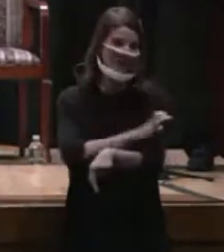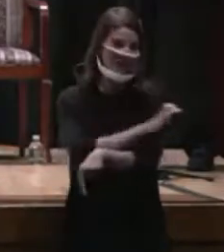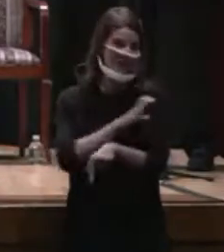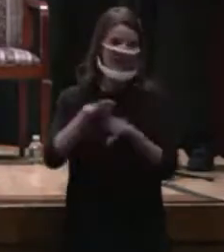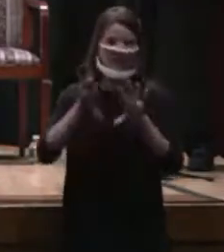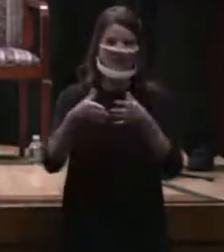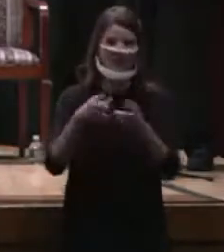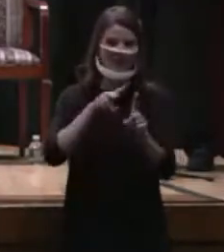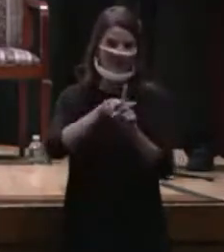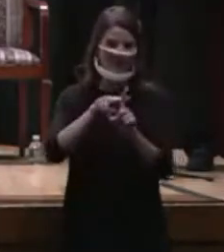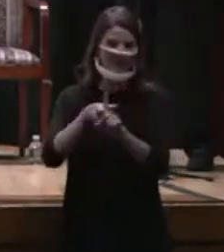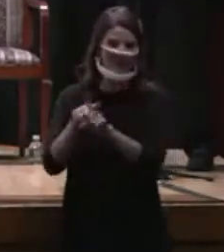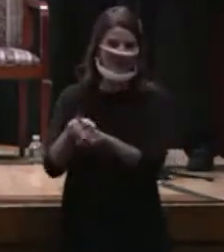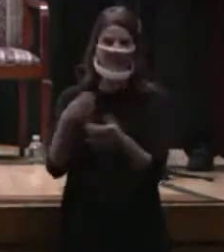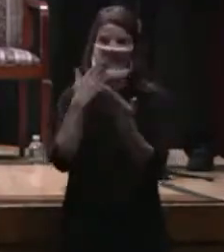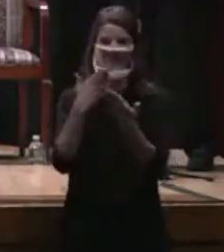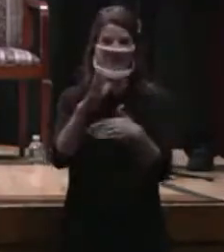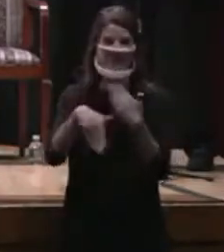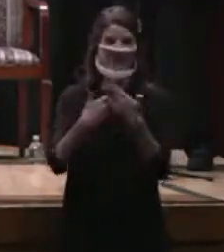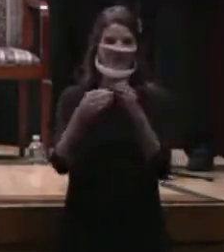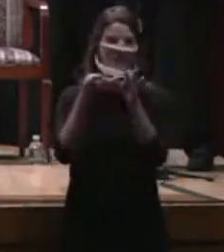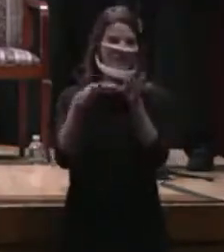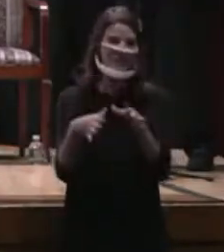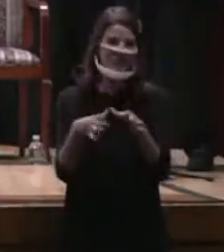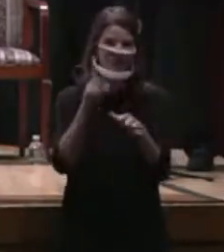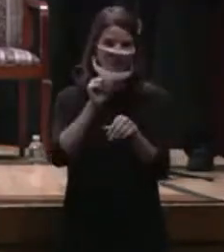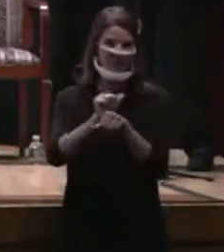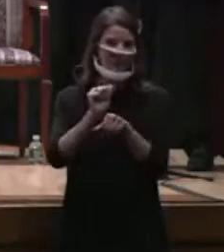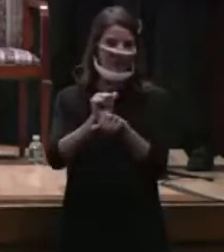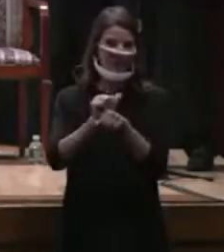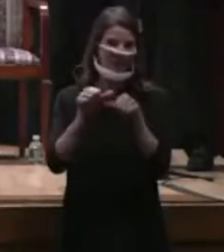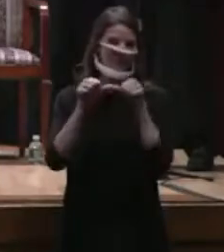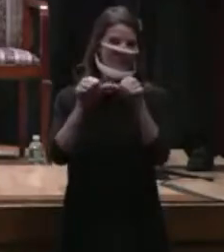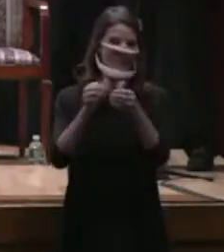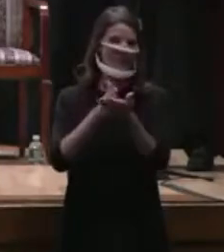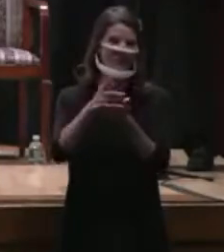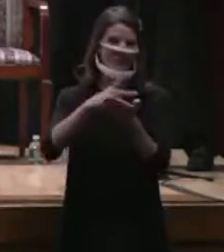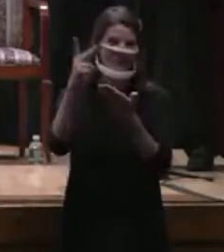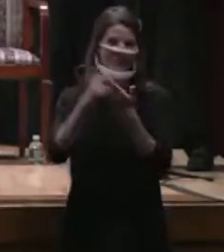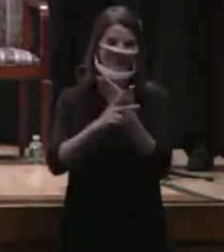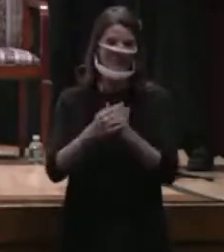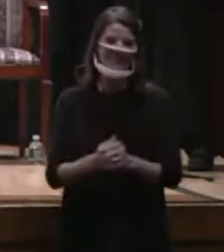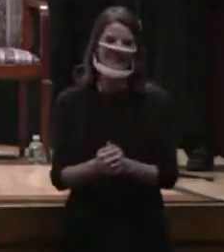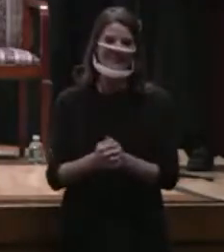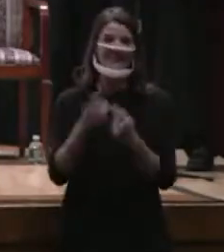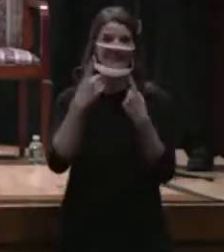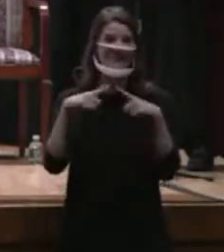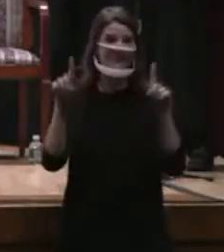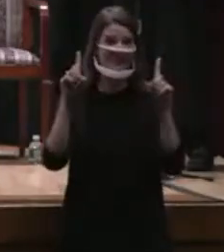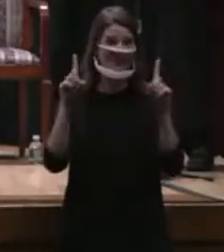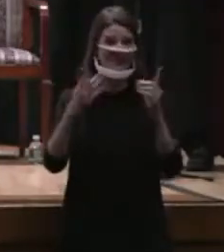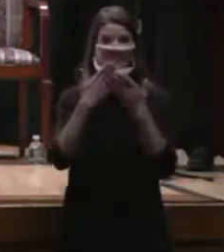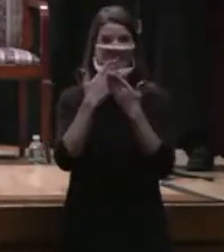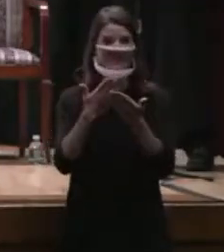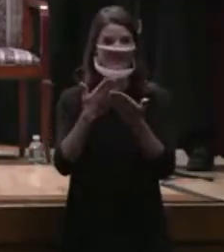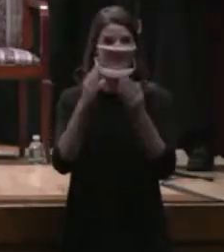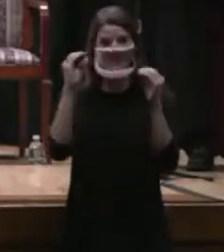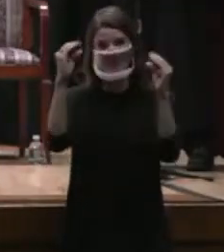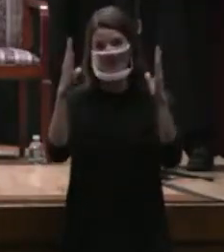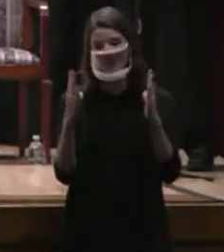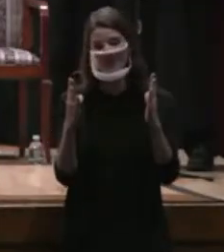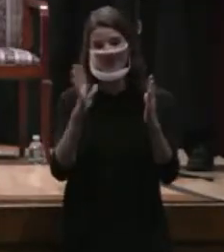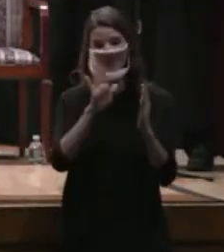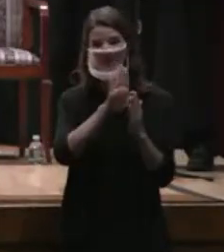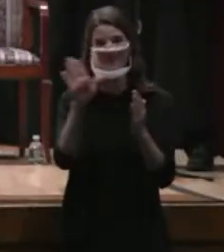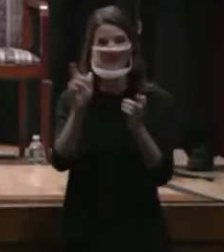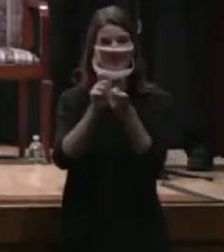and group assignments. Thank you to all the interpreters who worked with her throughout the program. Finally, thank you to the professors